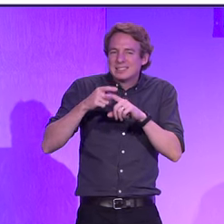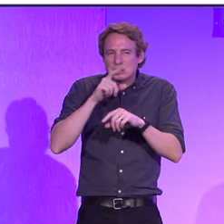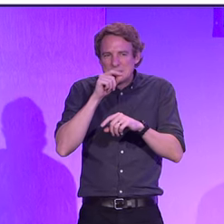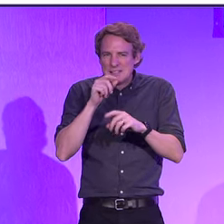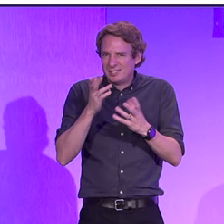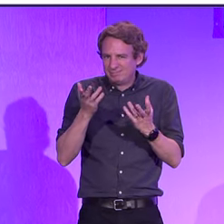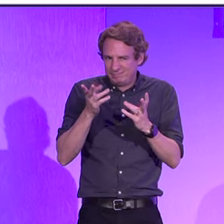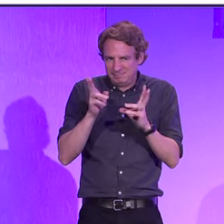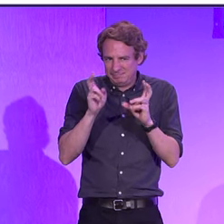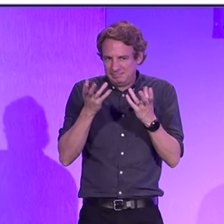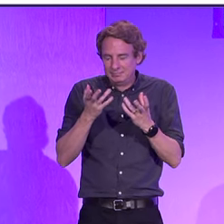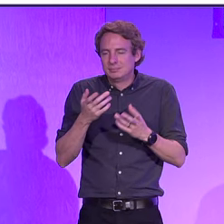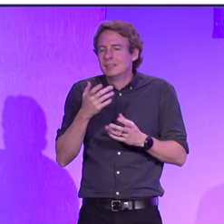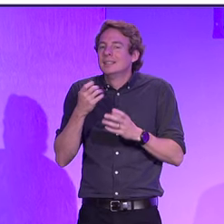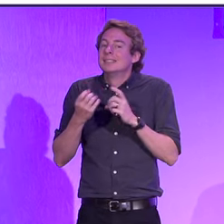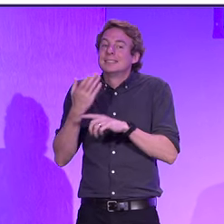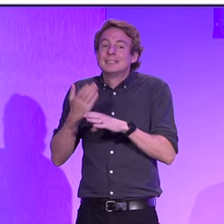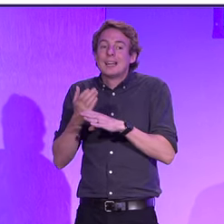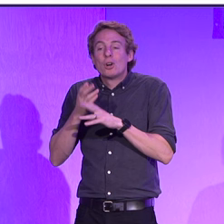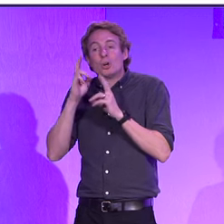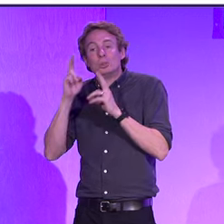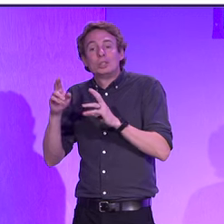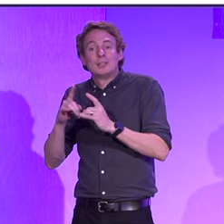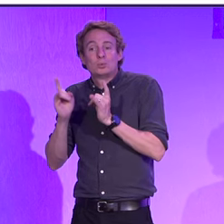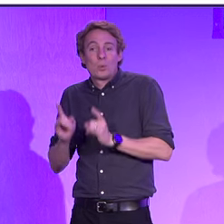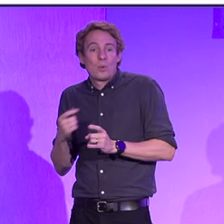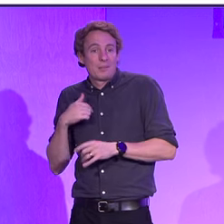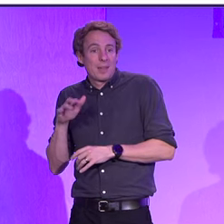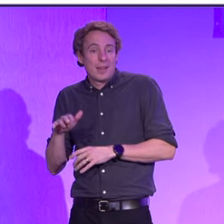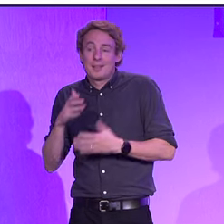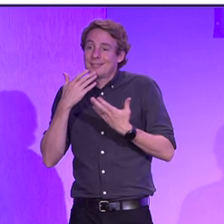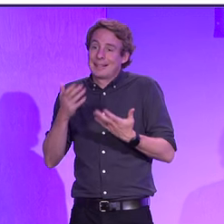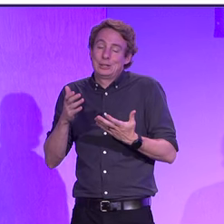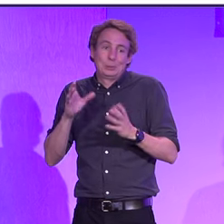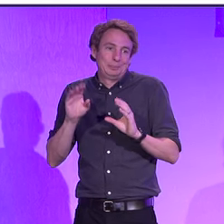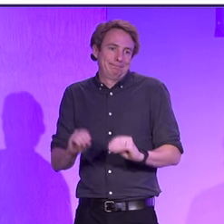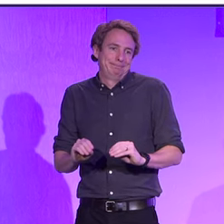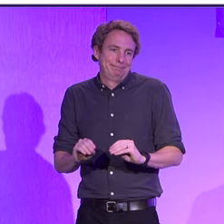sprinkle on the DevOps. I'll be around at the chef booth. And thank you all.